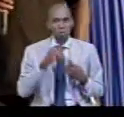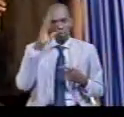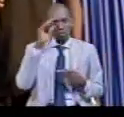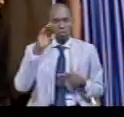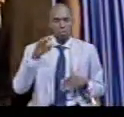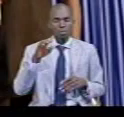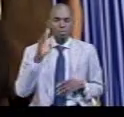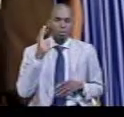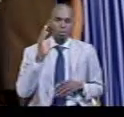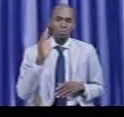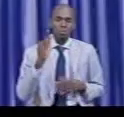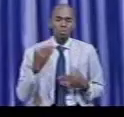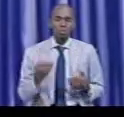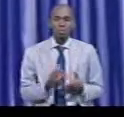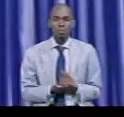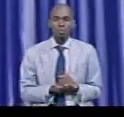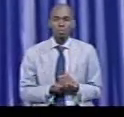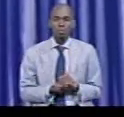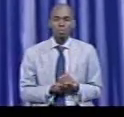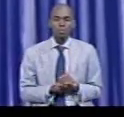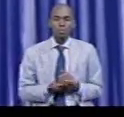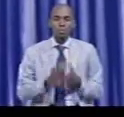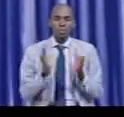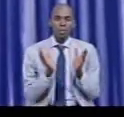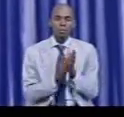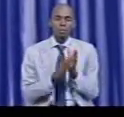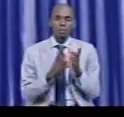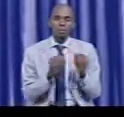as he gives his testimony. Praise the Lord.